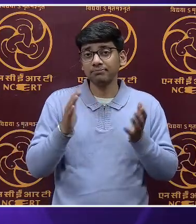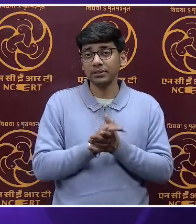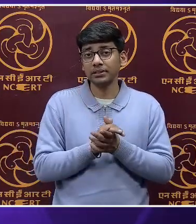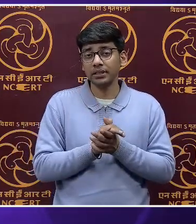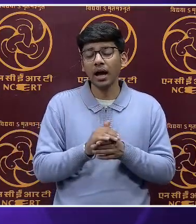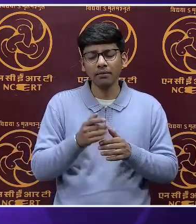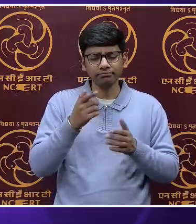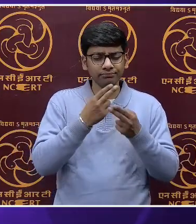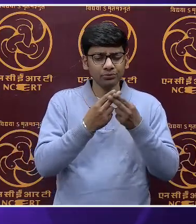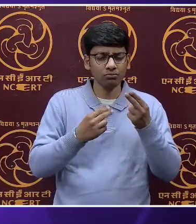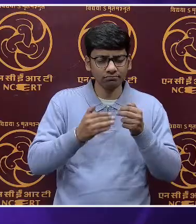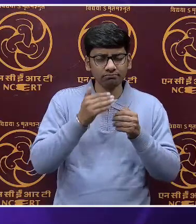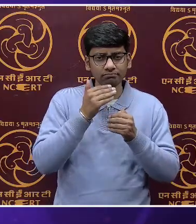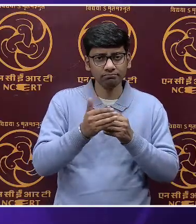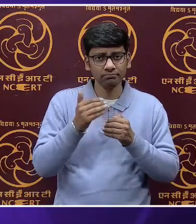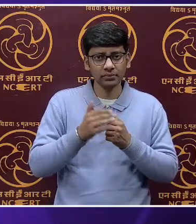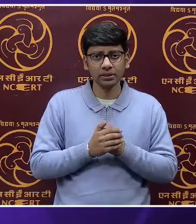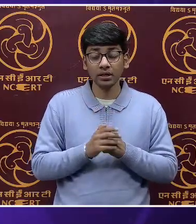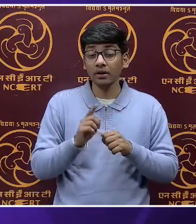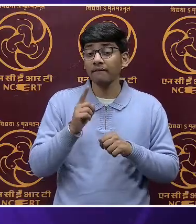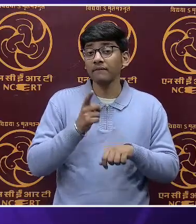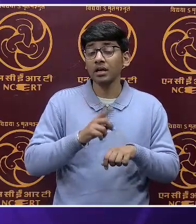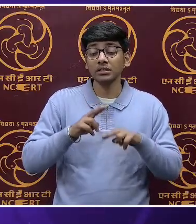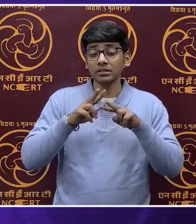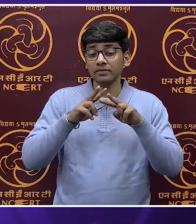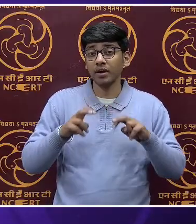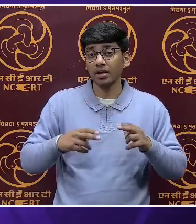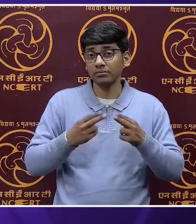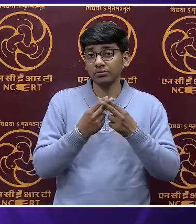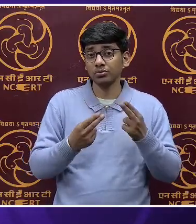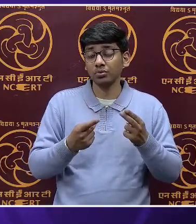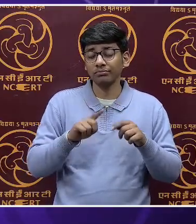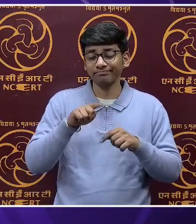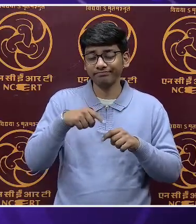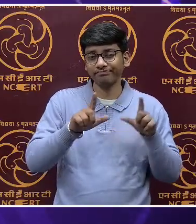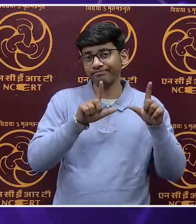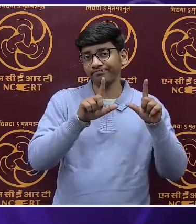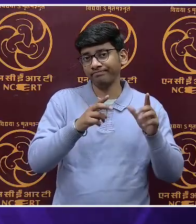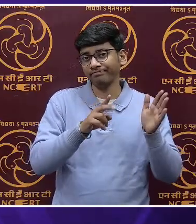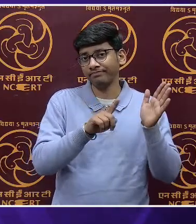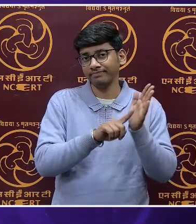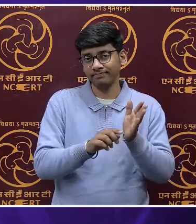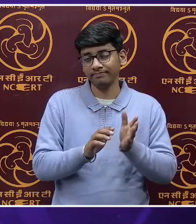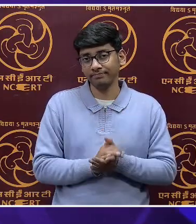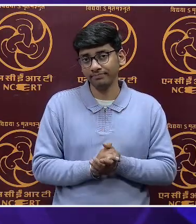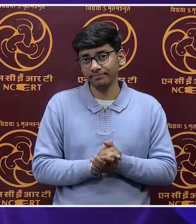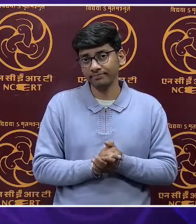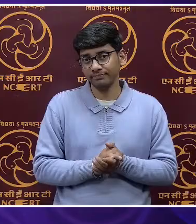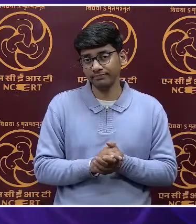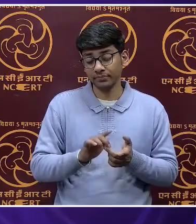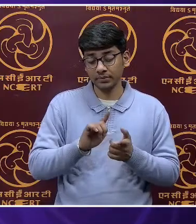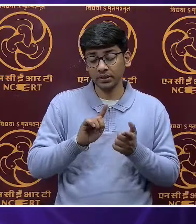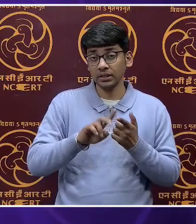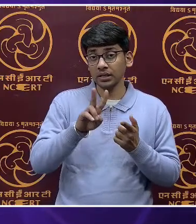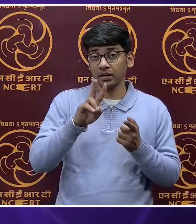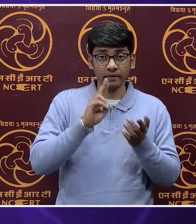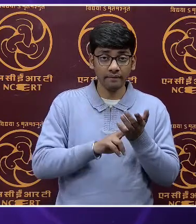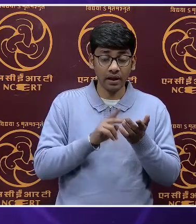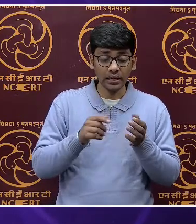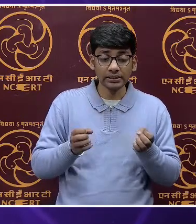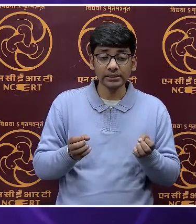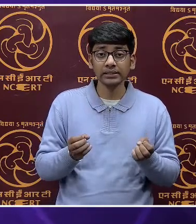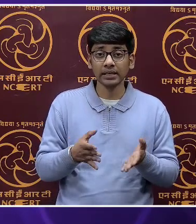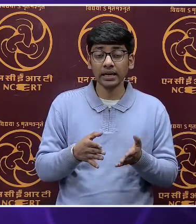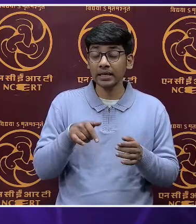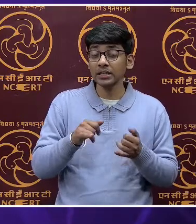know. Yes, we will find more about the story in the next frames. Now, Evelyn has started to learn music in the